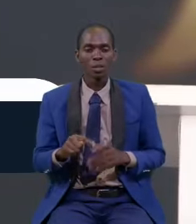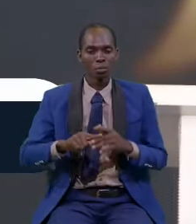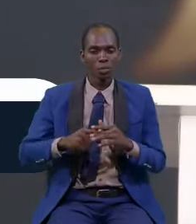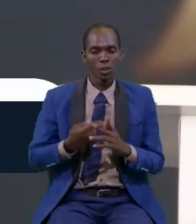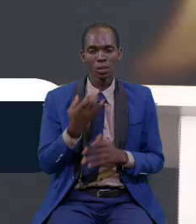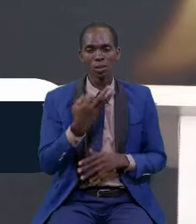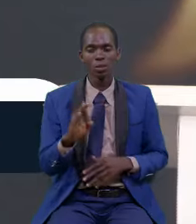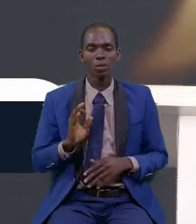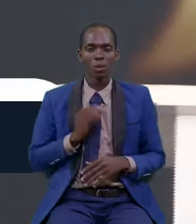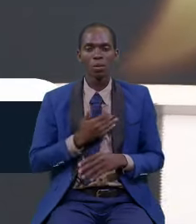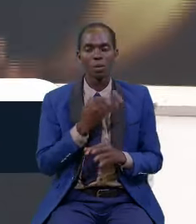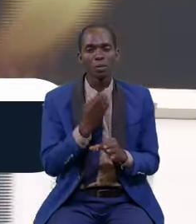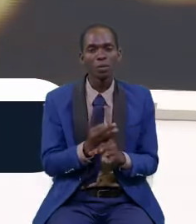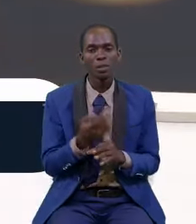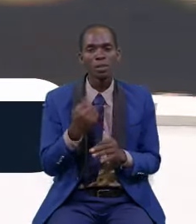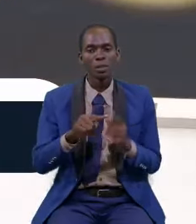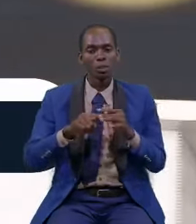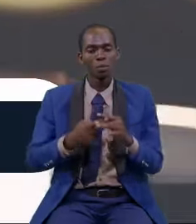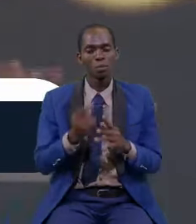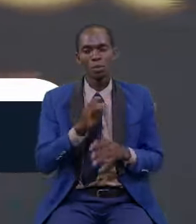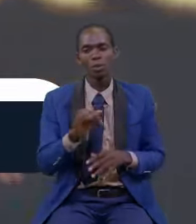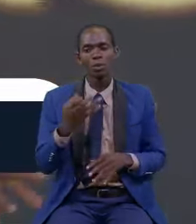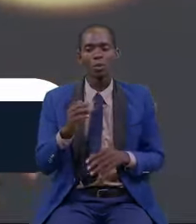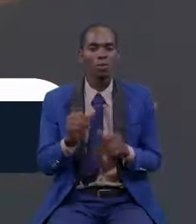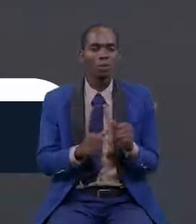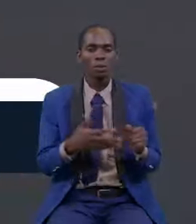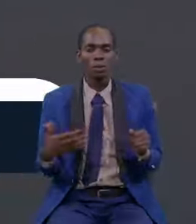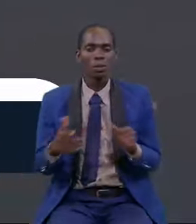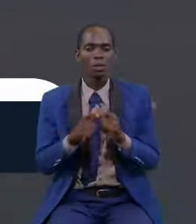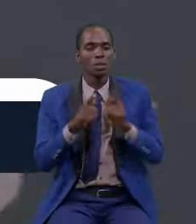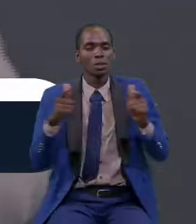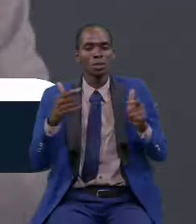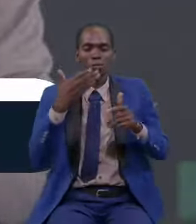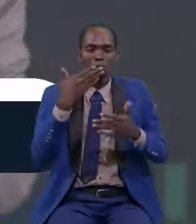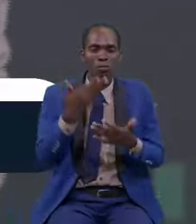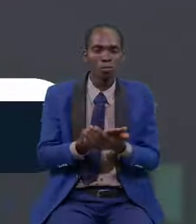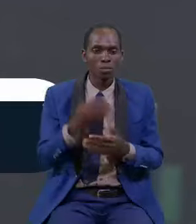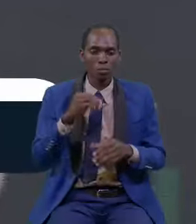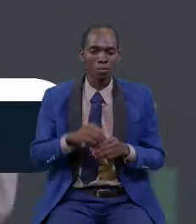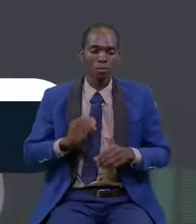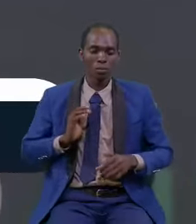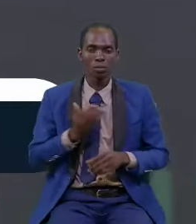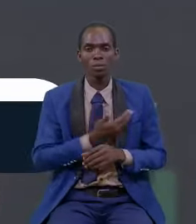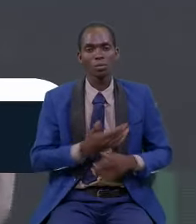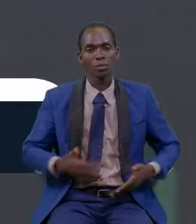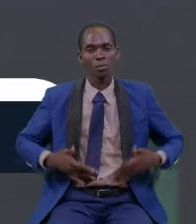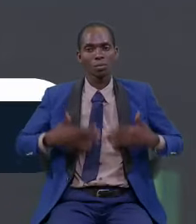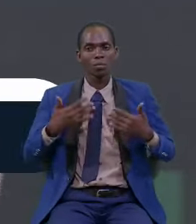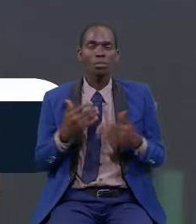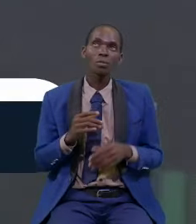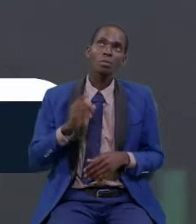of everything gracious and good and godly in our lives. He is the